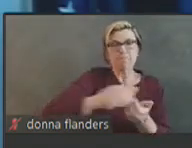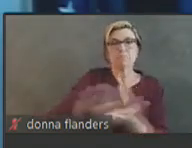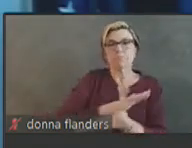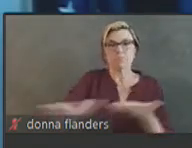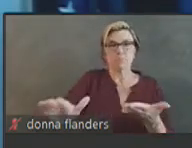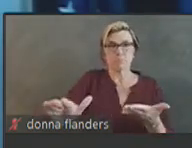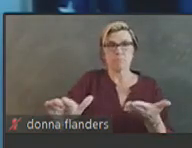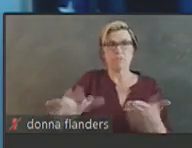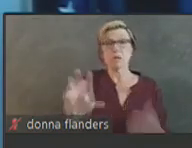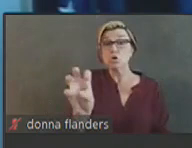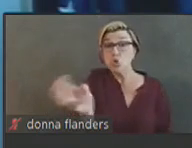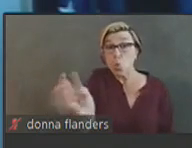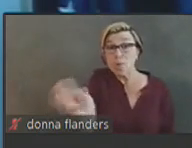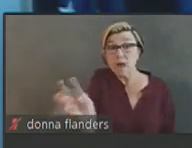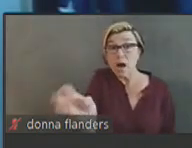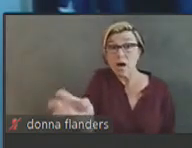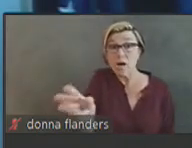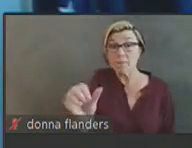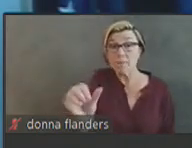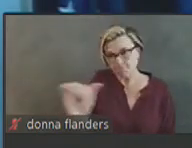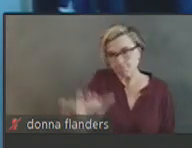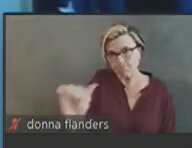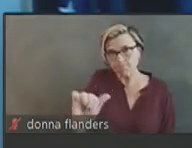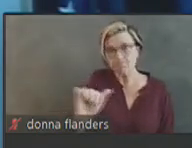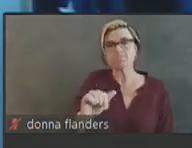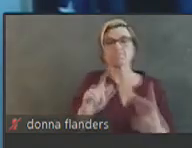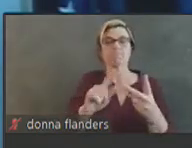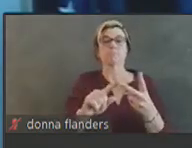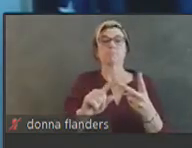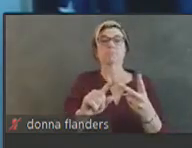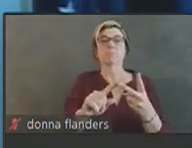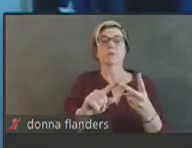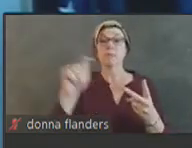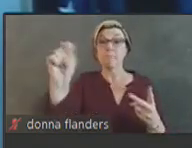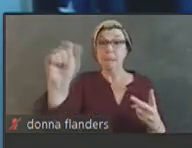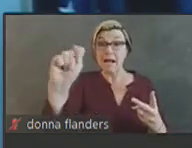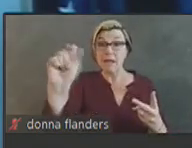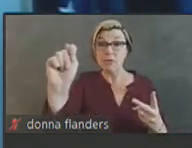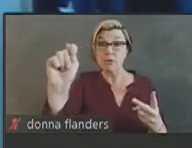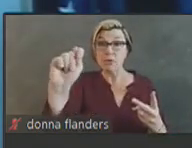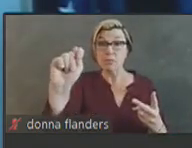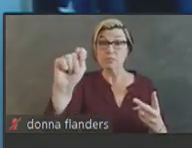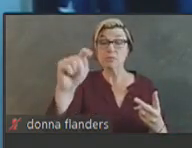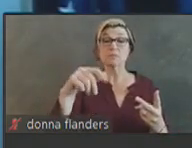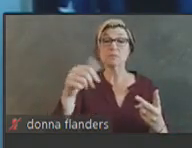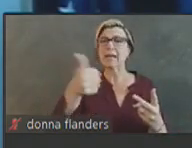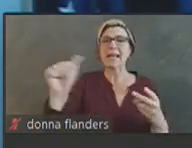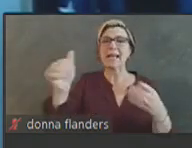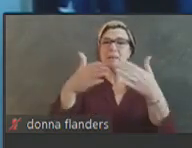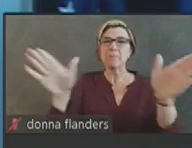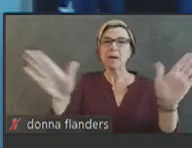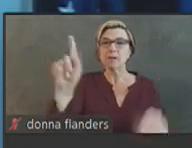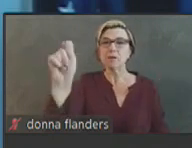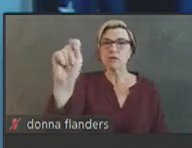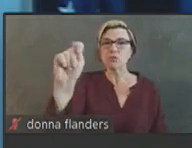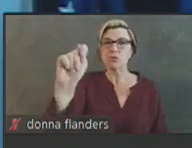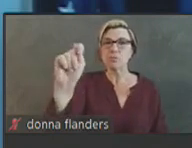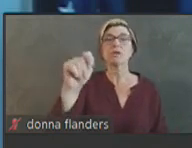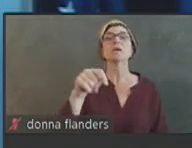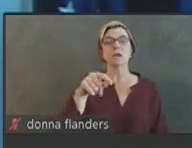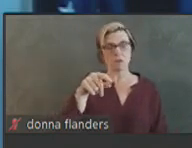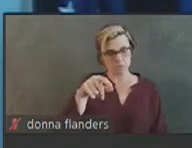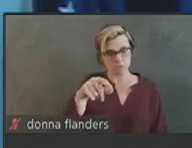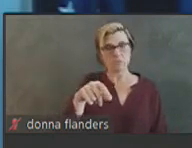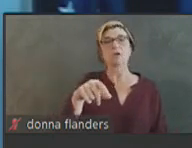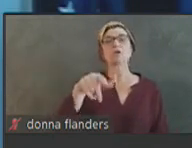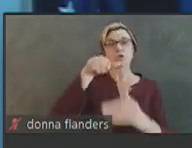Sanitizing doorknobs, making sure that when bathrooms are used, public restrooms, that you will take the time